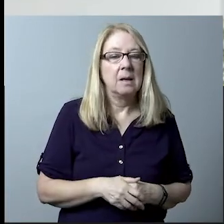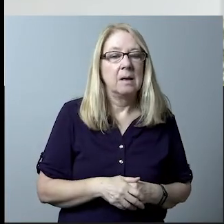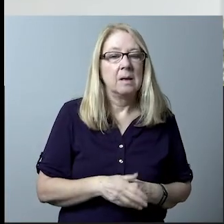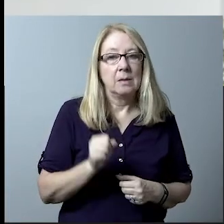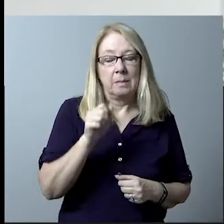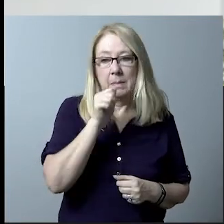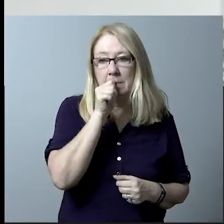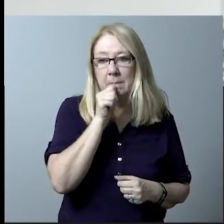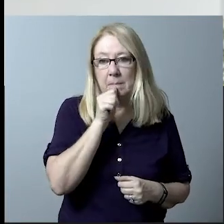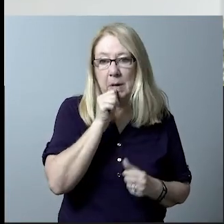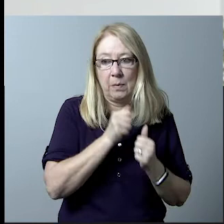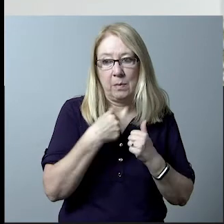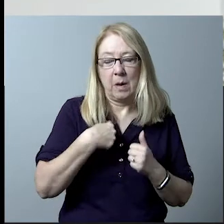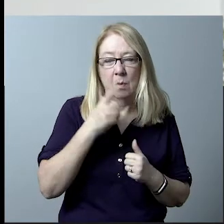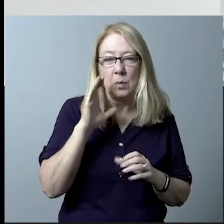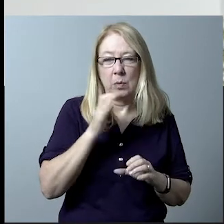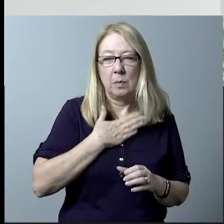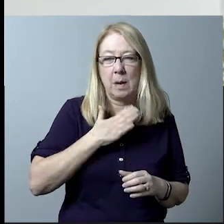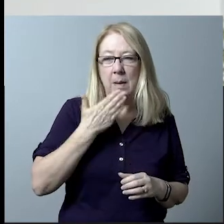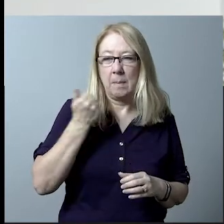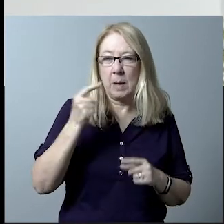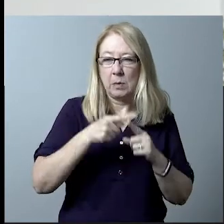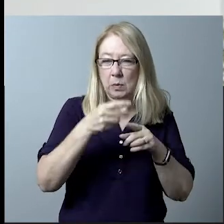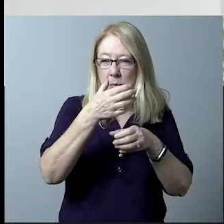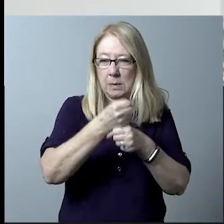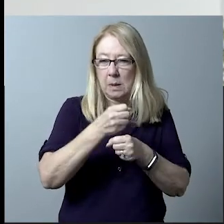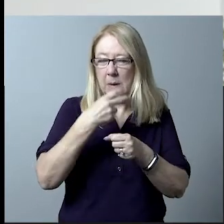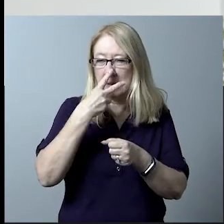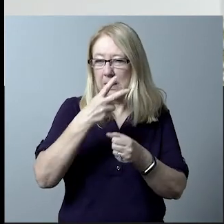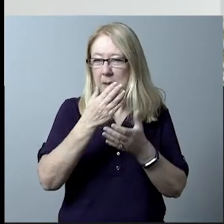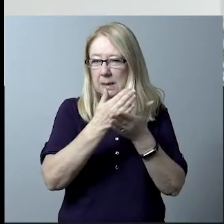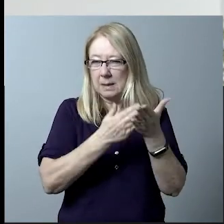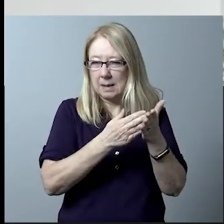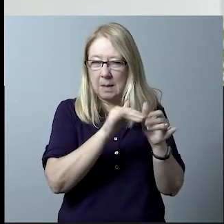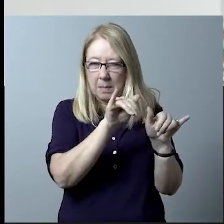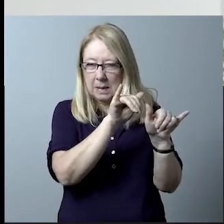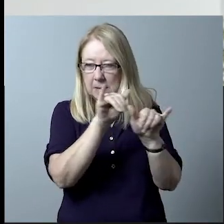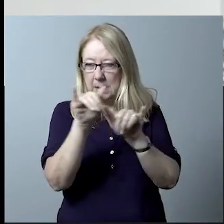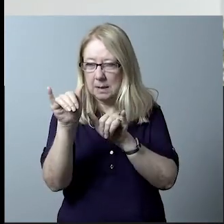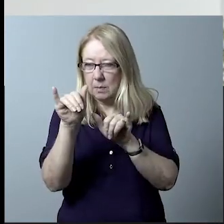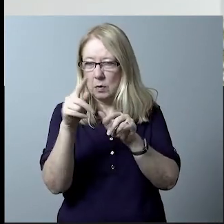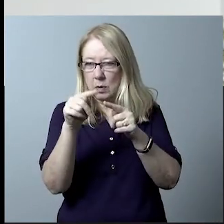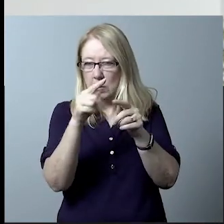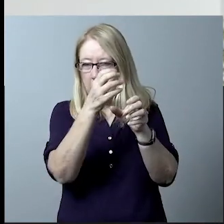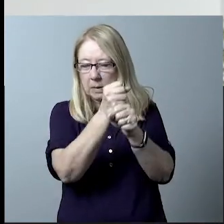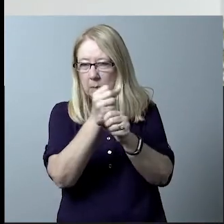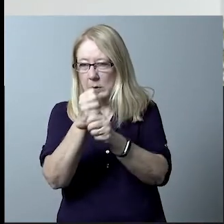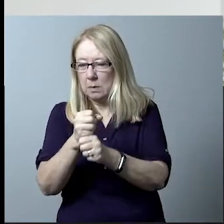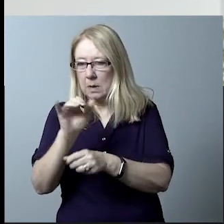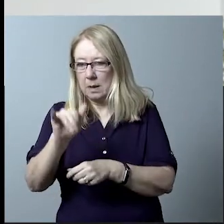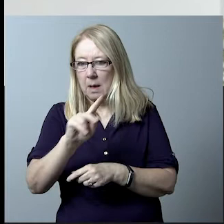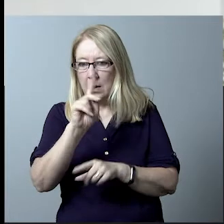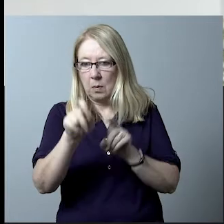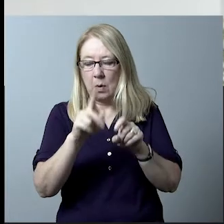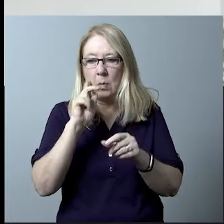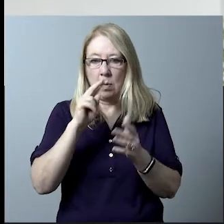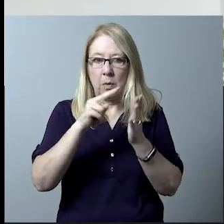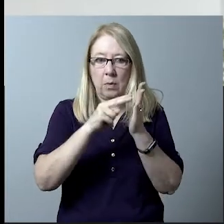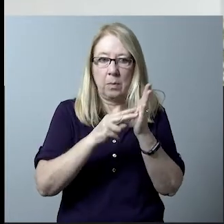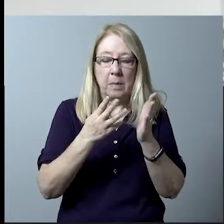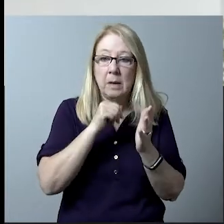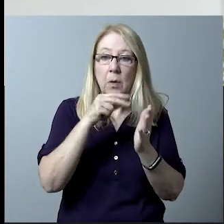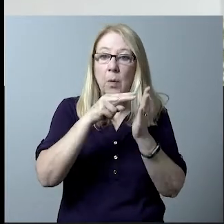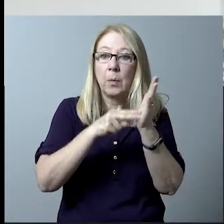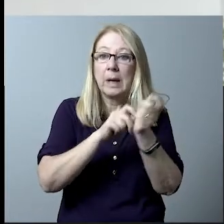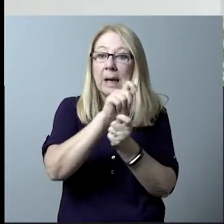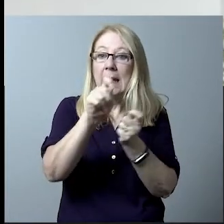can. So if you'll be patient with me, I will do my best to kind of summarize. There's a lot of themes that I'm seeing as we're opening the questions here. So if I